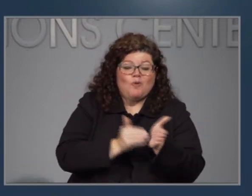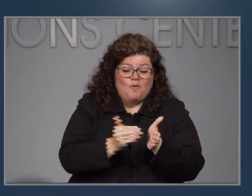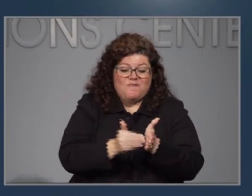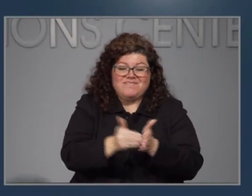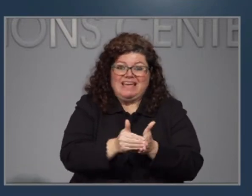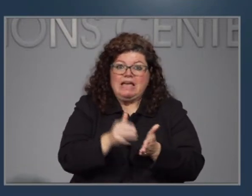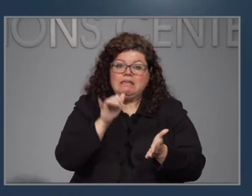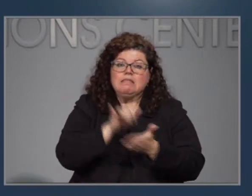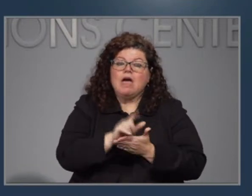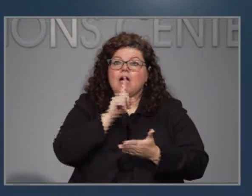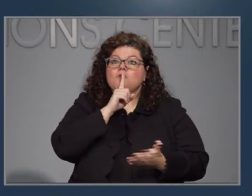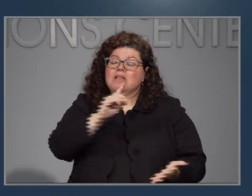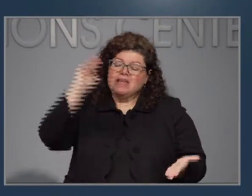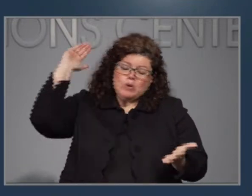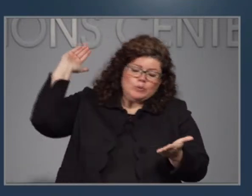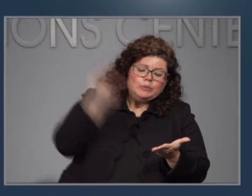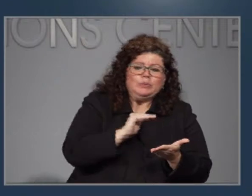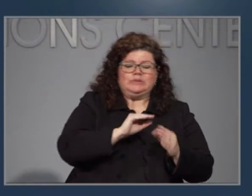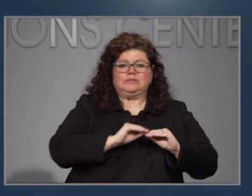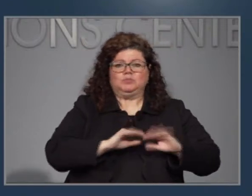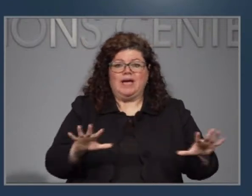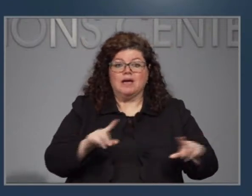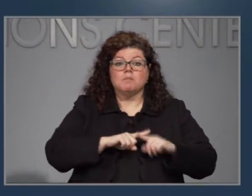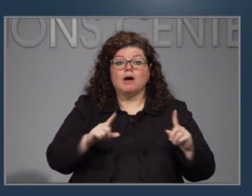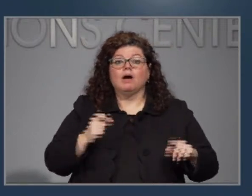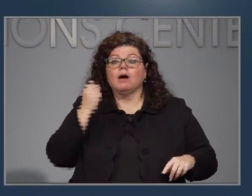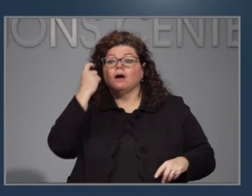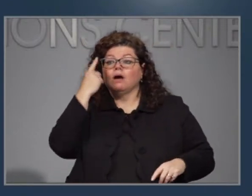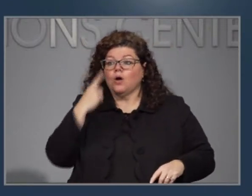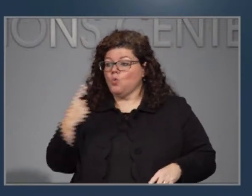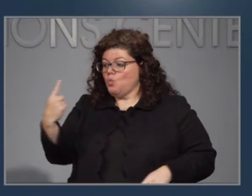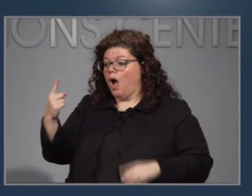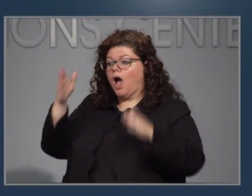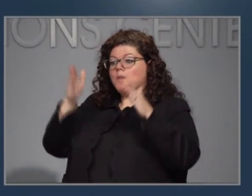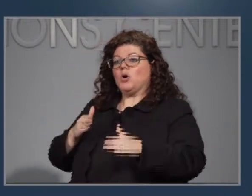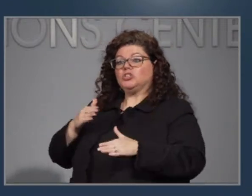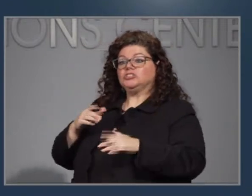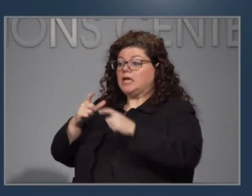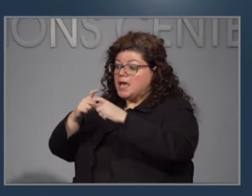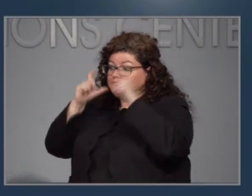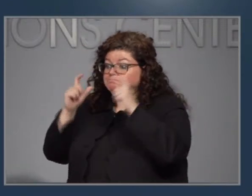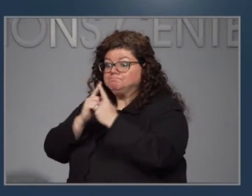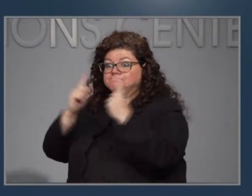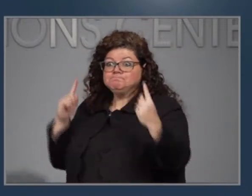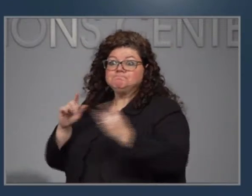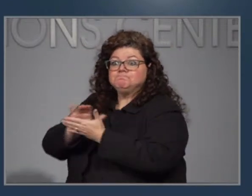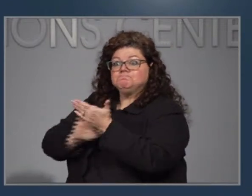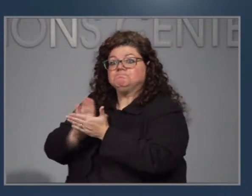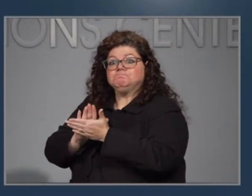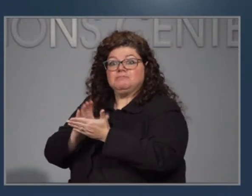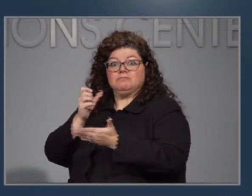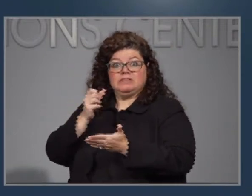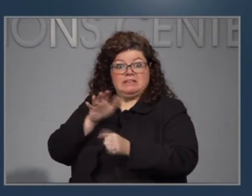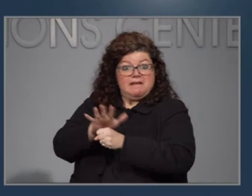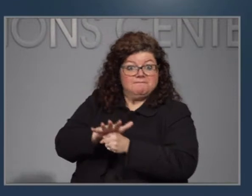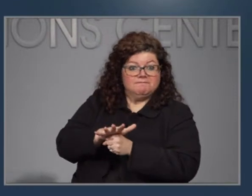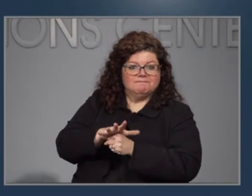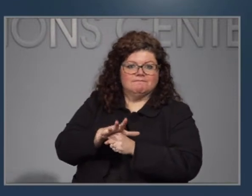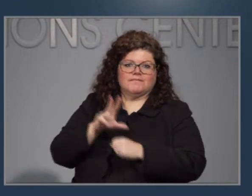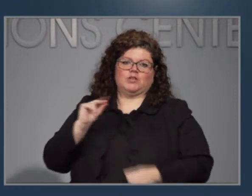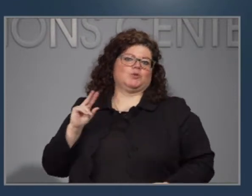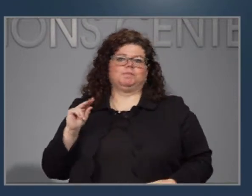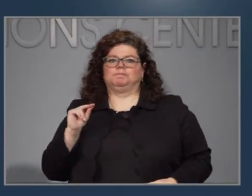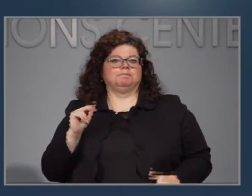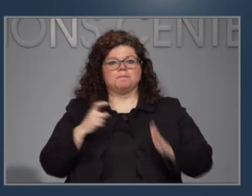impact, but each person needs to do them for us all to benefit, and do them consistently, every day, every